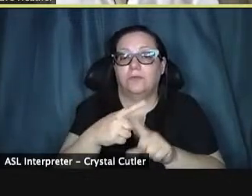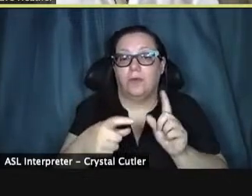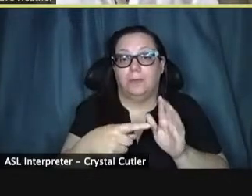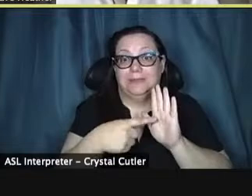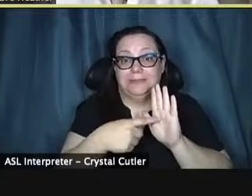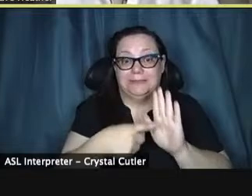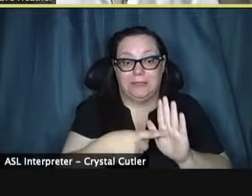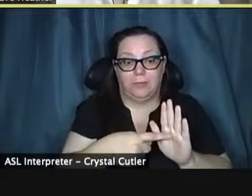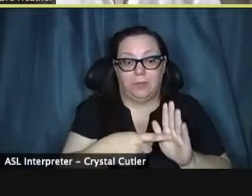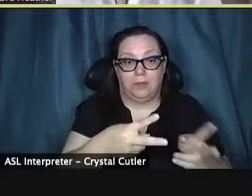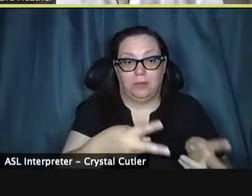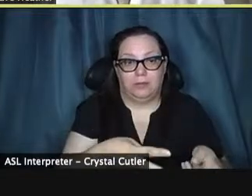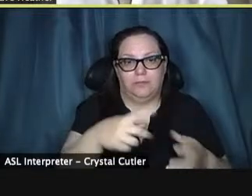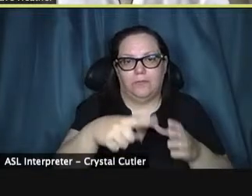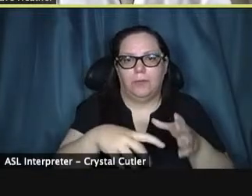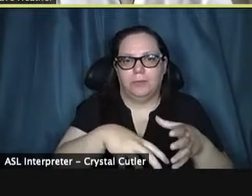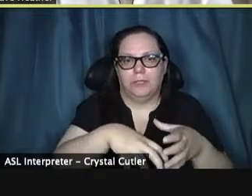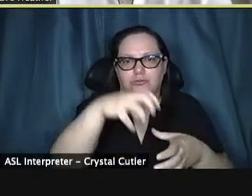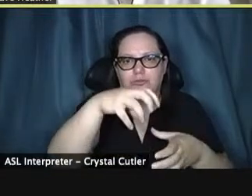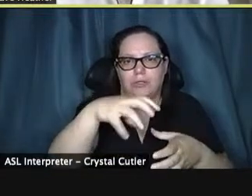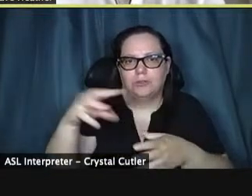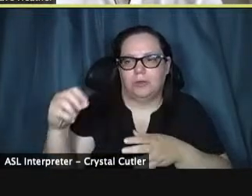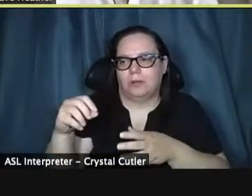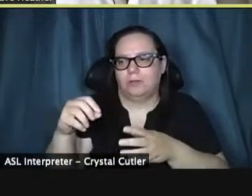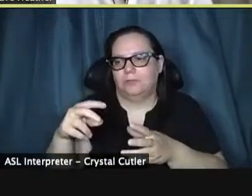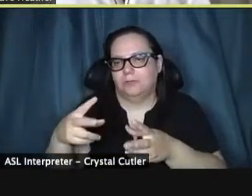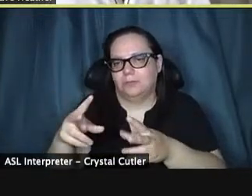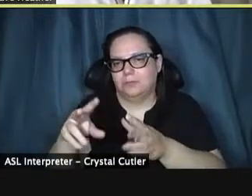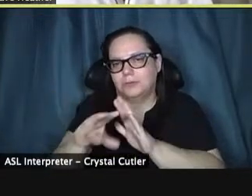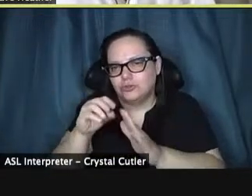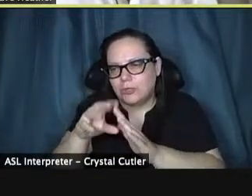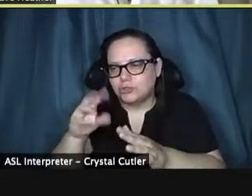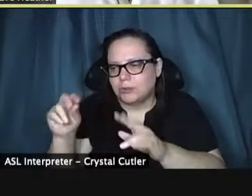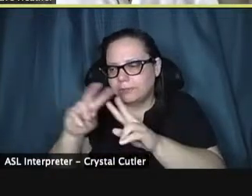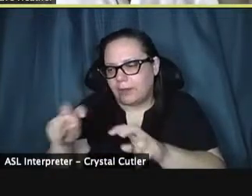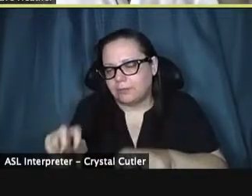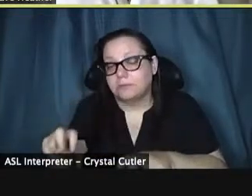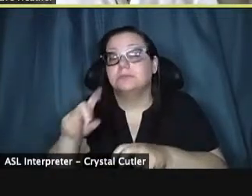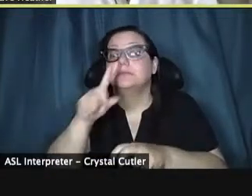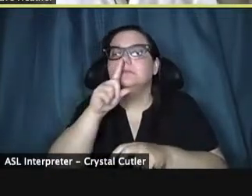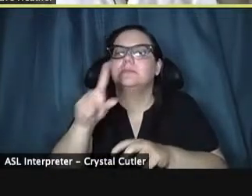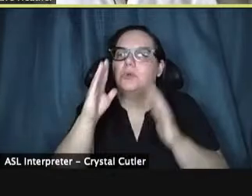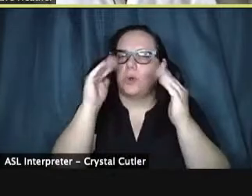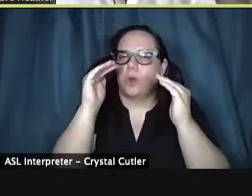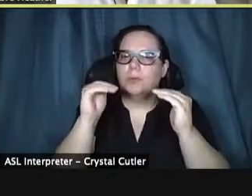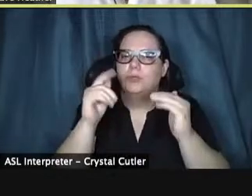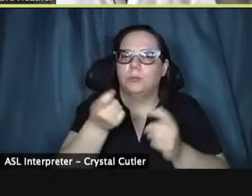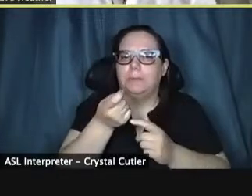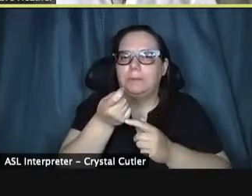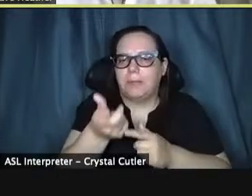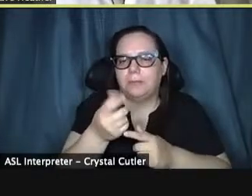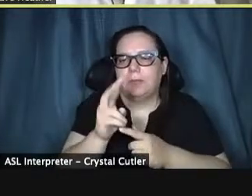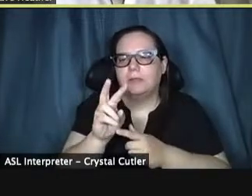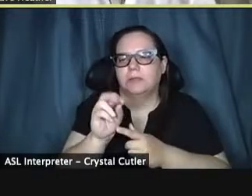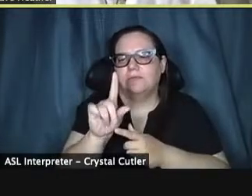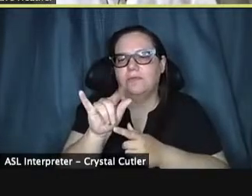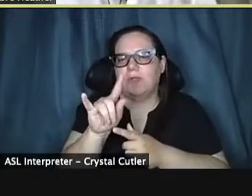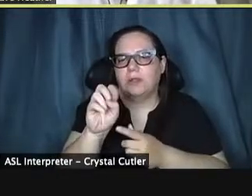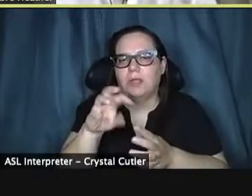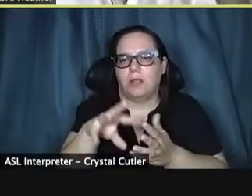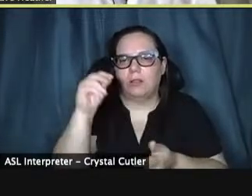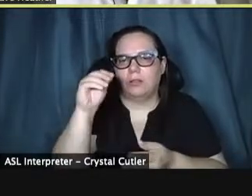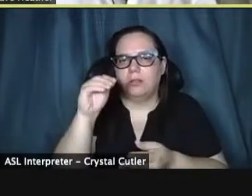and analysis. We are hoping to minimize the volatile loss to less